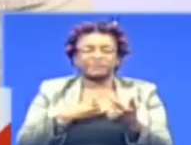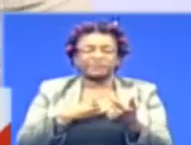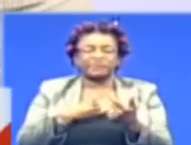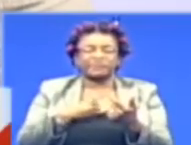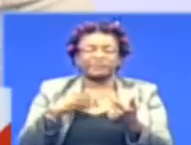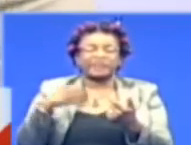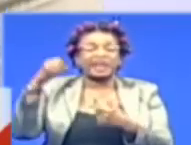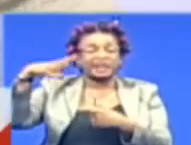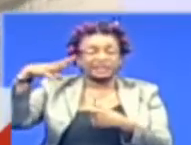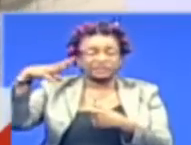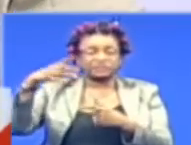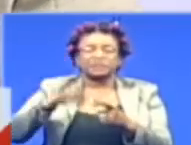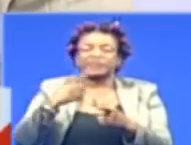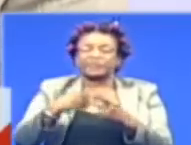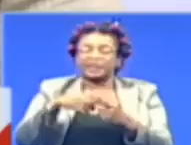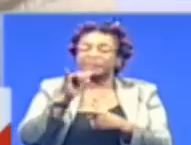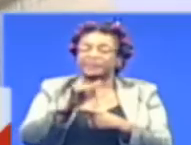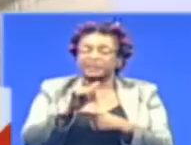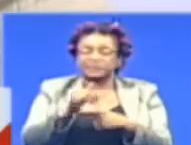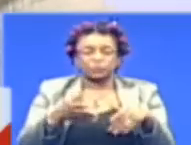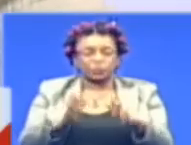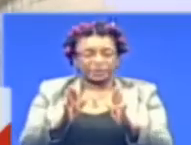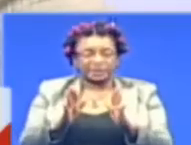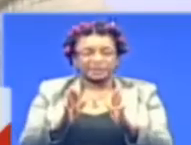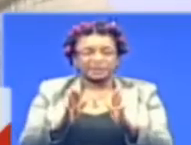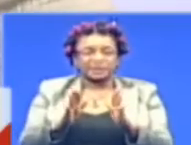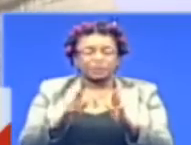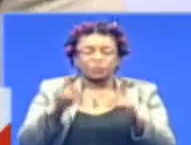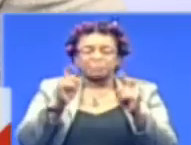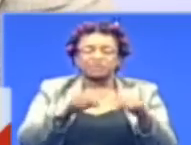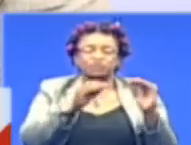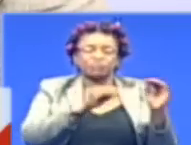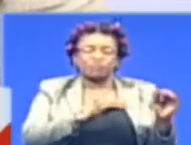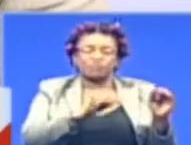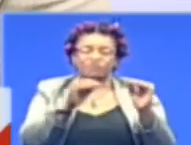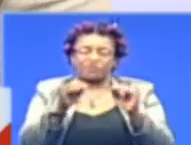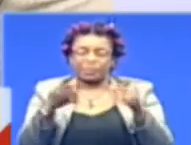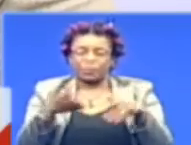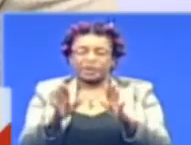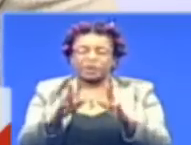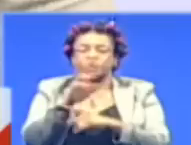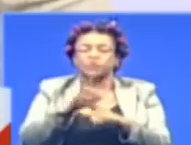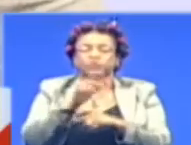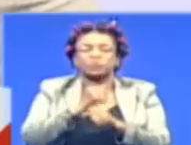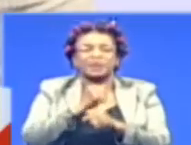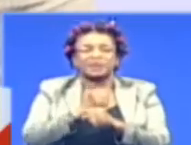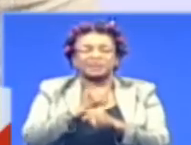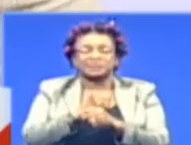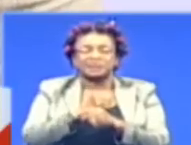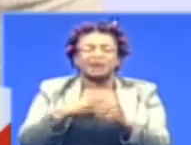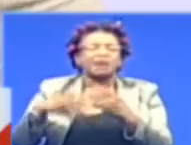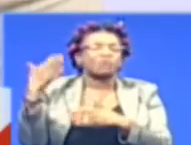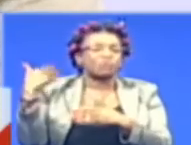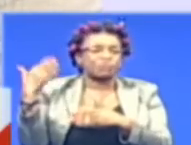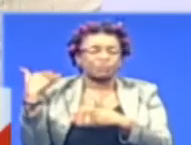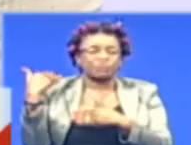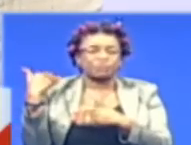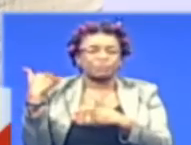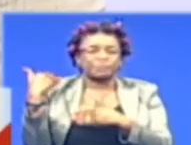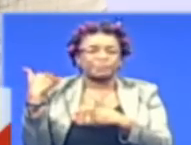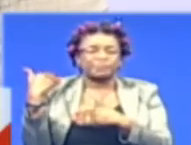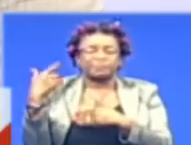That's the way to go, because we really need to move out from where you used to, the way you used to operate in the olden days. You know,